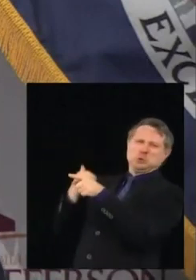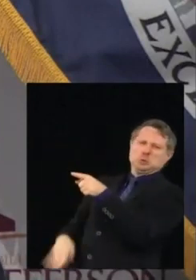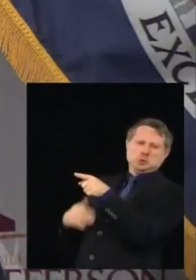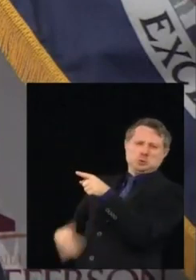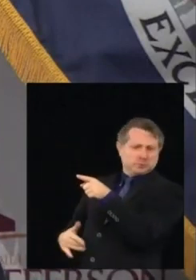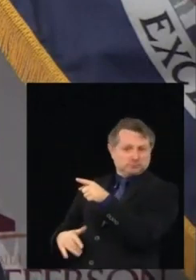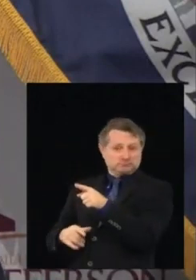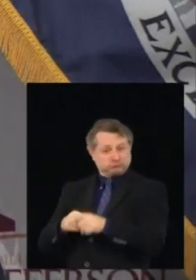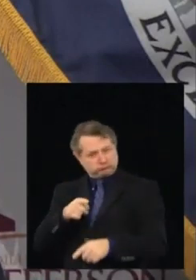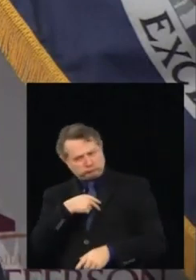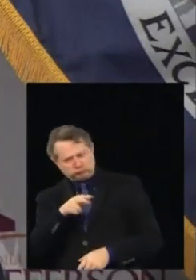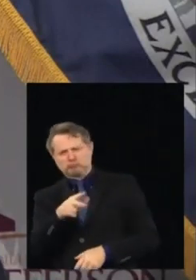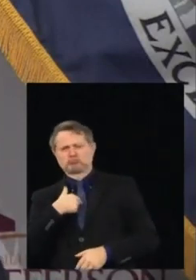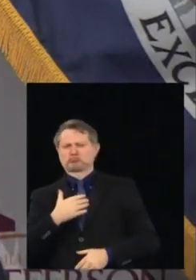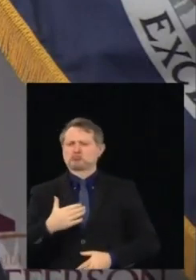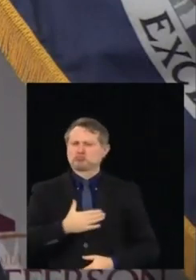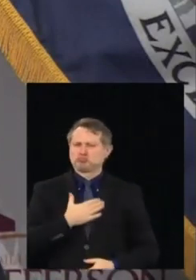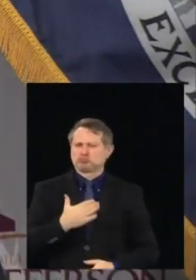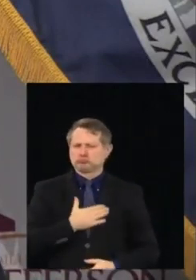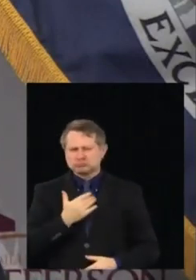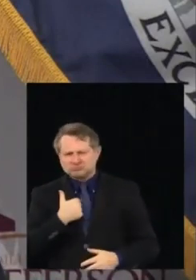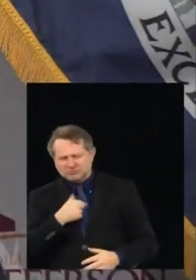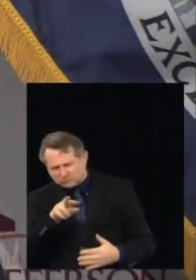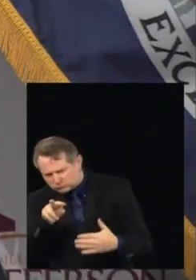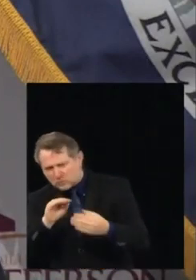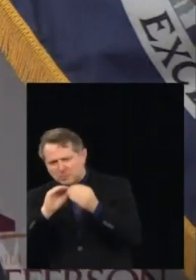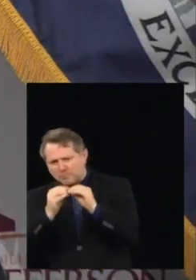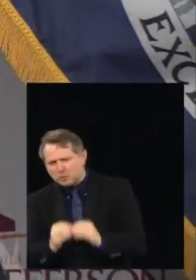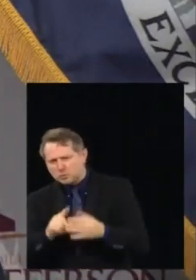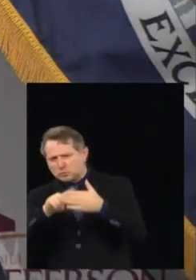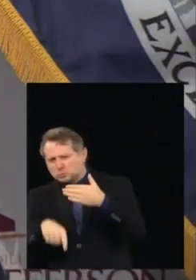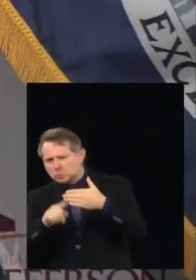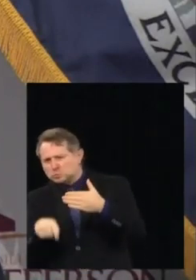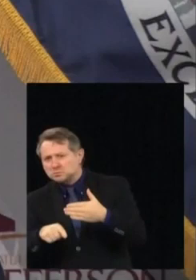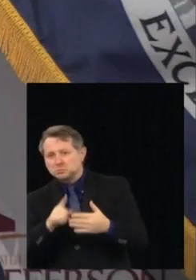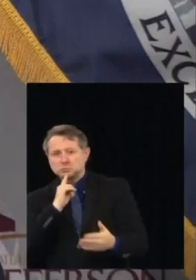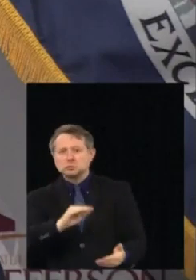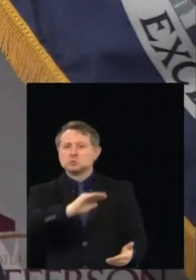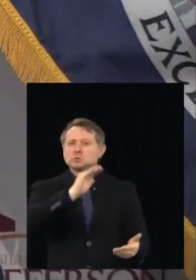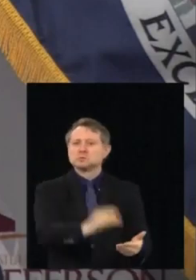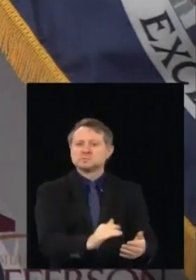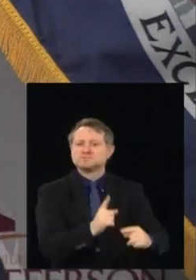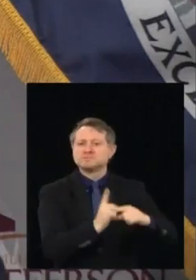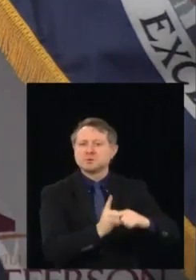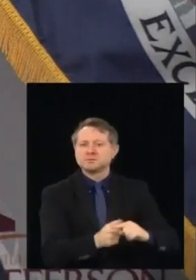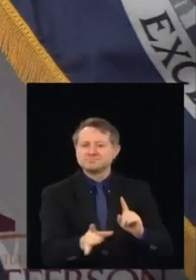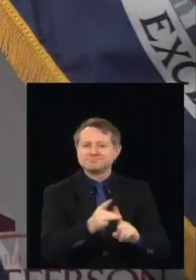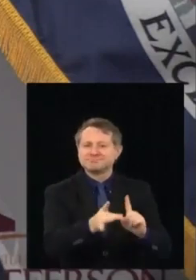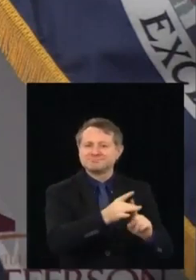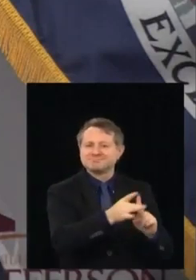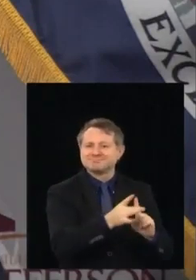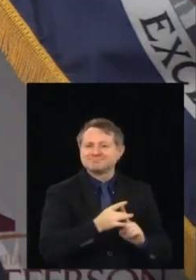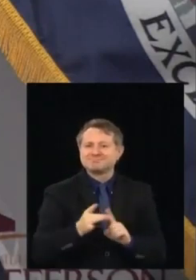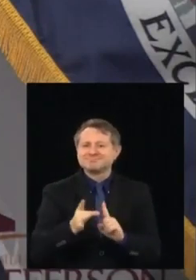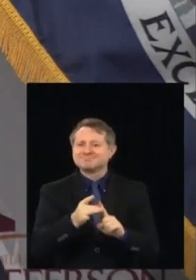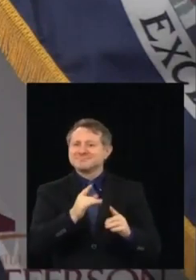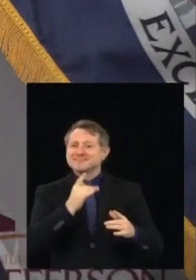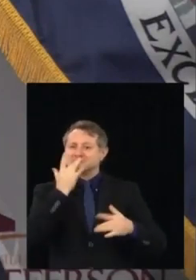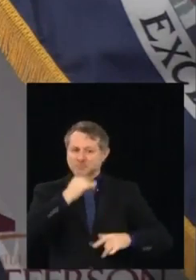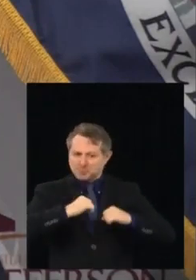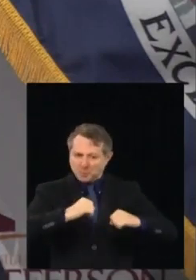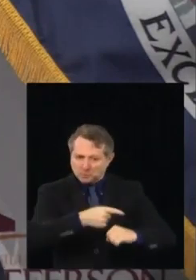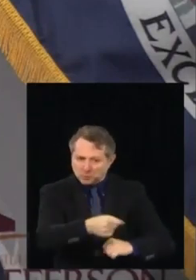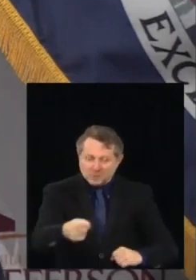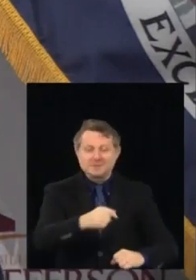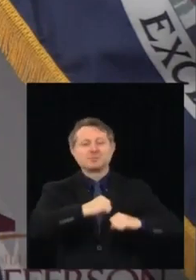the results we've seen show that we did what we had to do to protect them, and they protected themselves. But that's good news. As